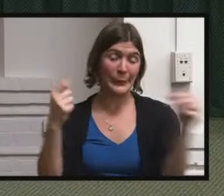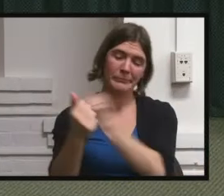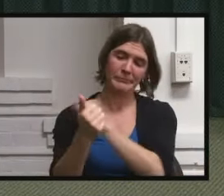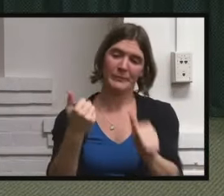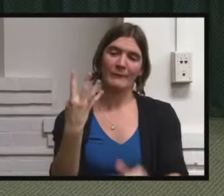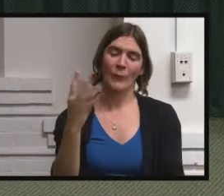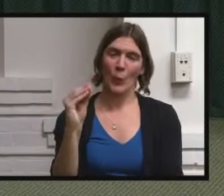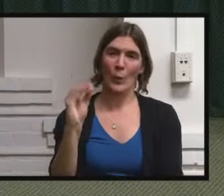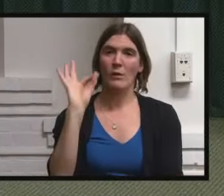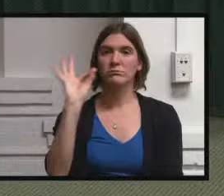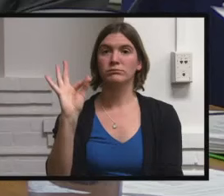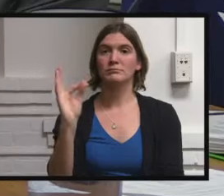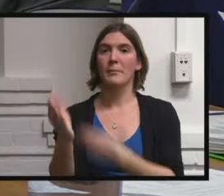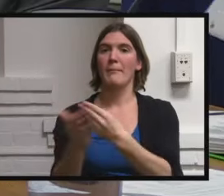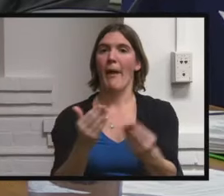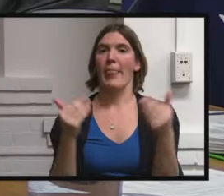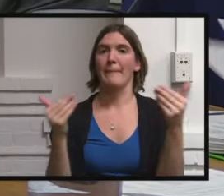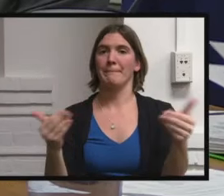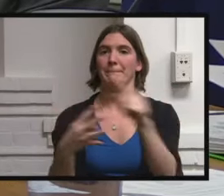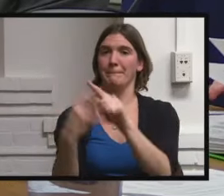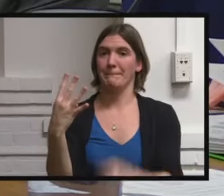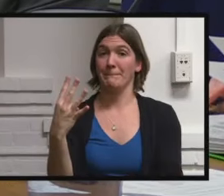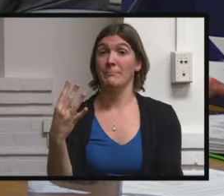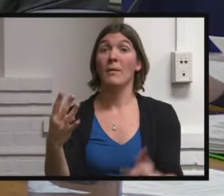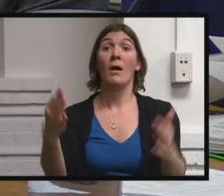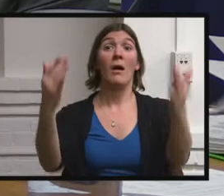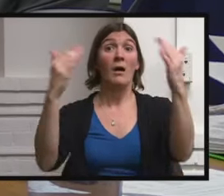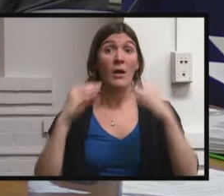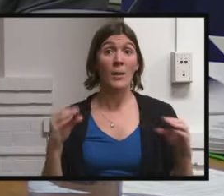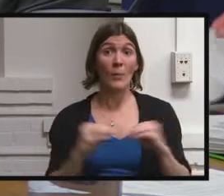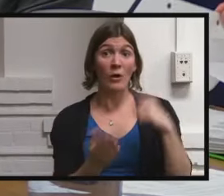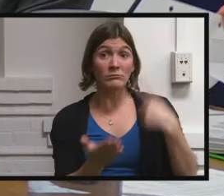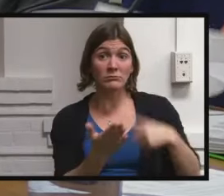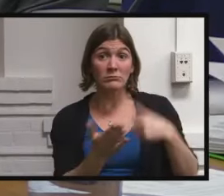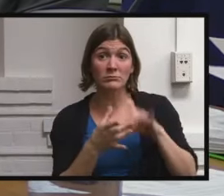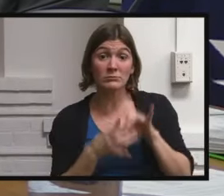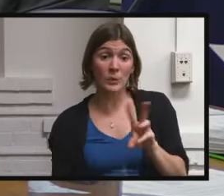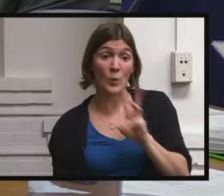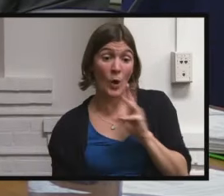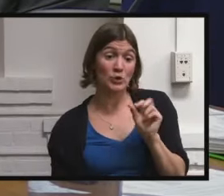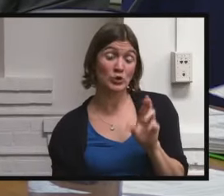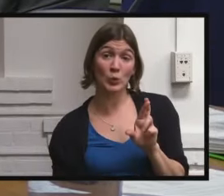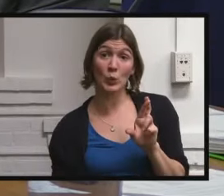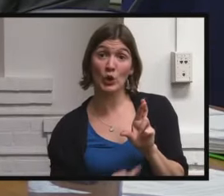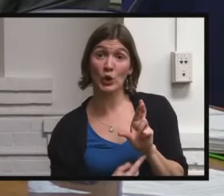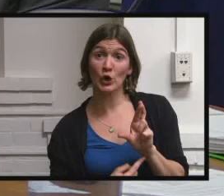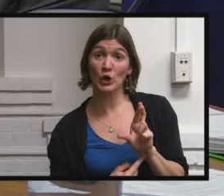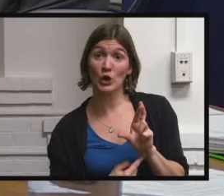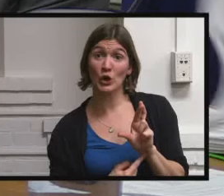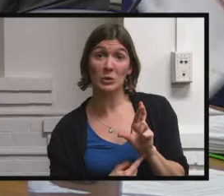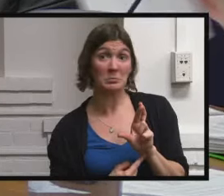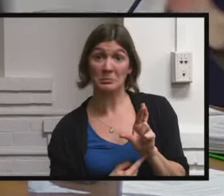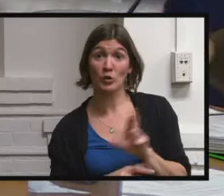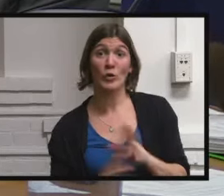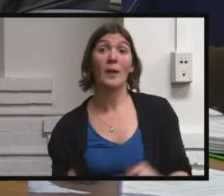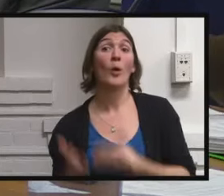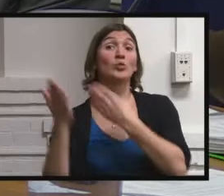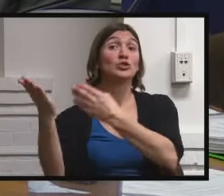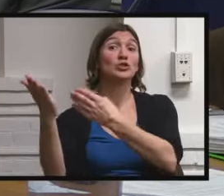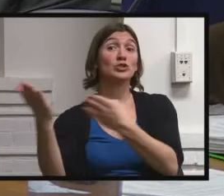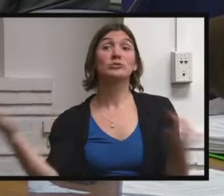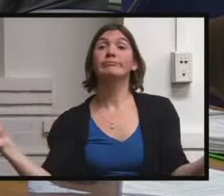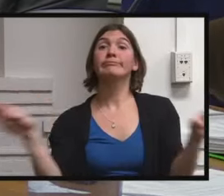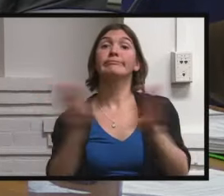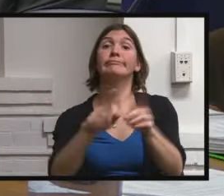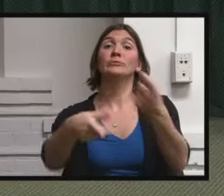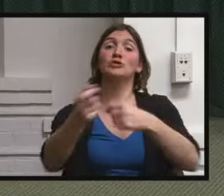That carries 4-0. Is there any other business to come in front of Water and Sewer Commissioners? Hearing none, we're ready for a motion to adjourn as